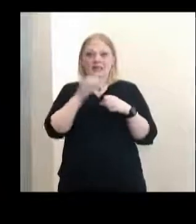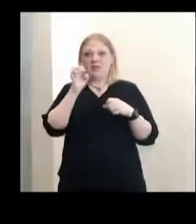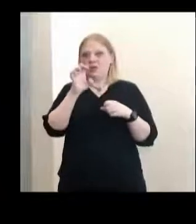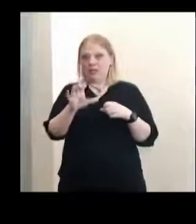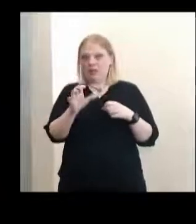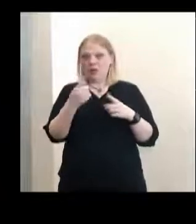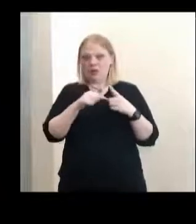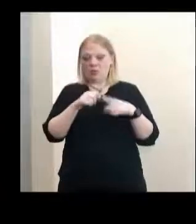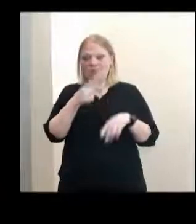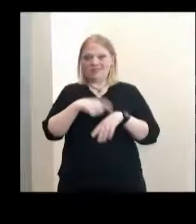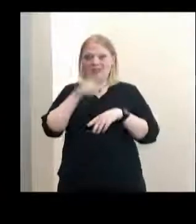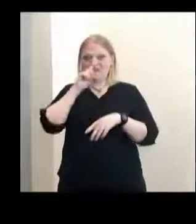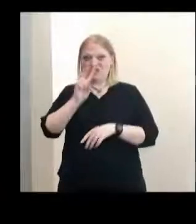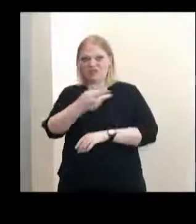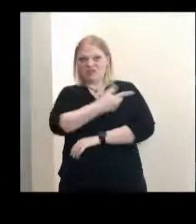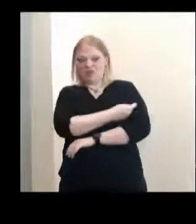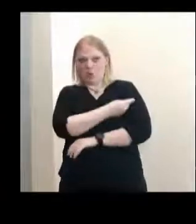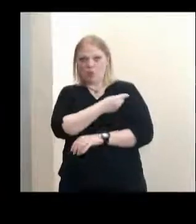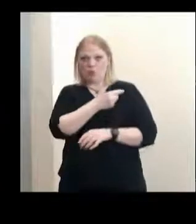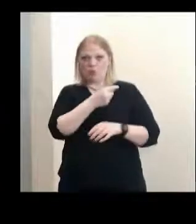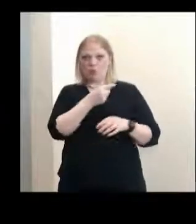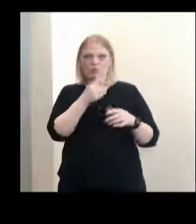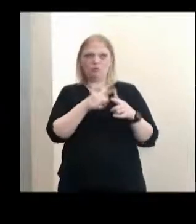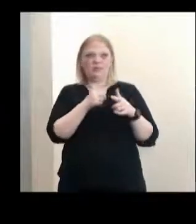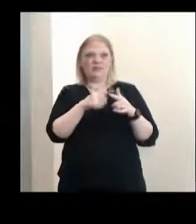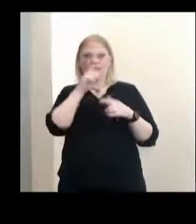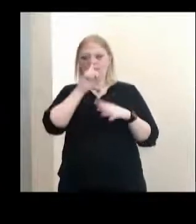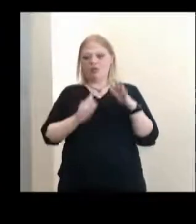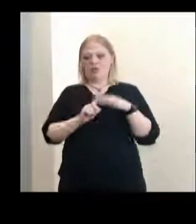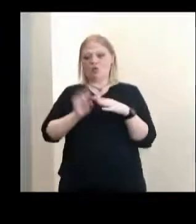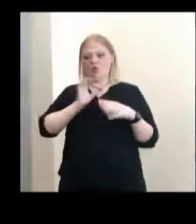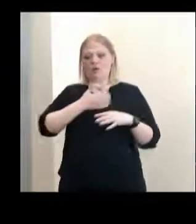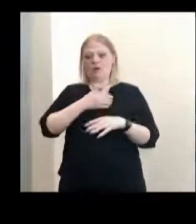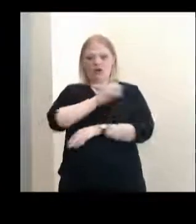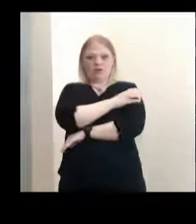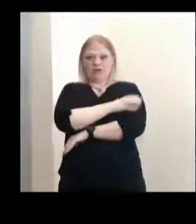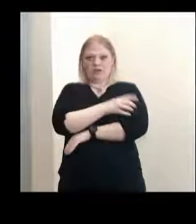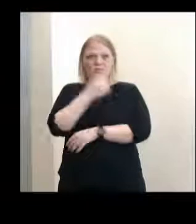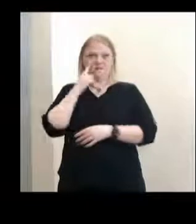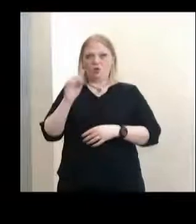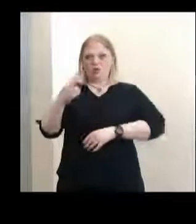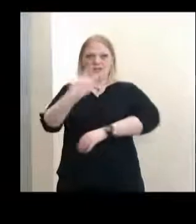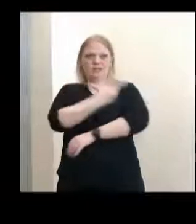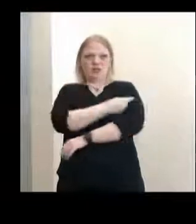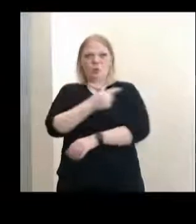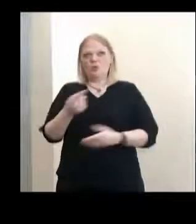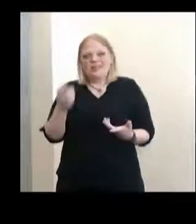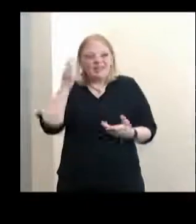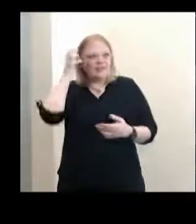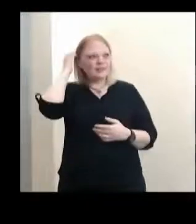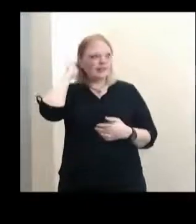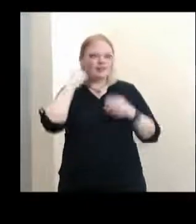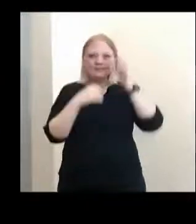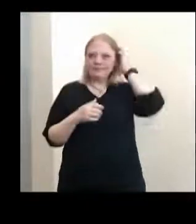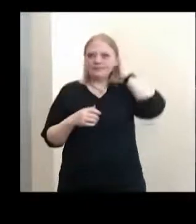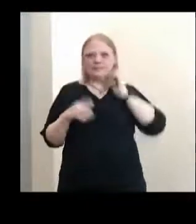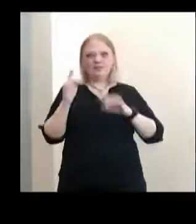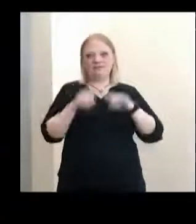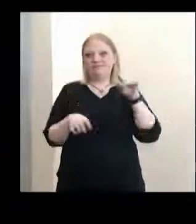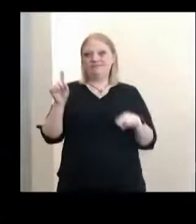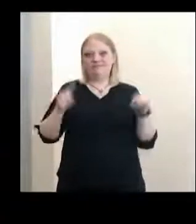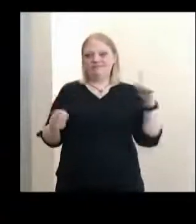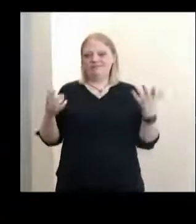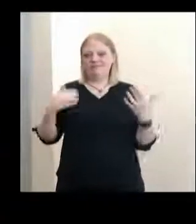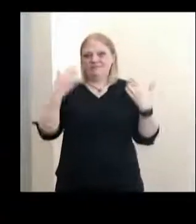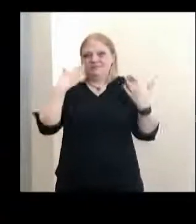time for their second dose, and so they may come to our clinic to receive that second dose. So it's really variable. We can't really